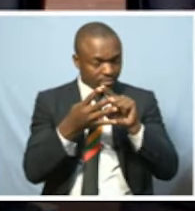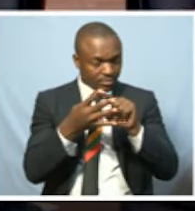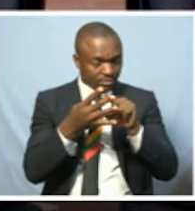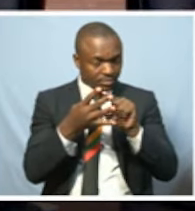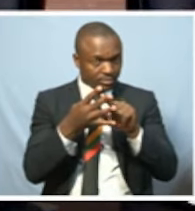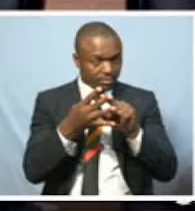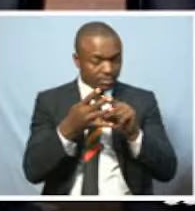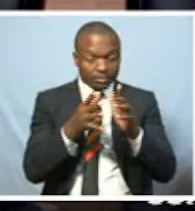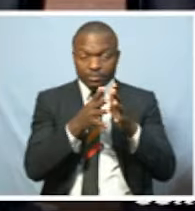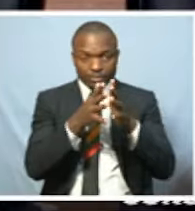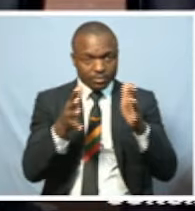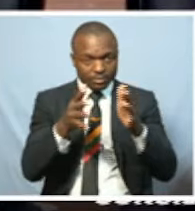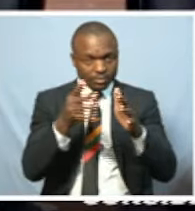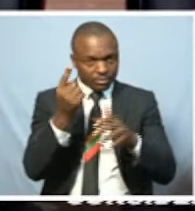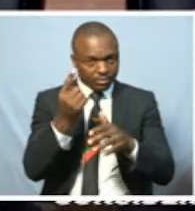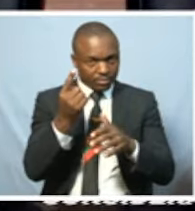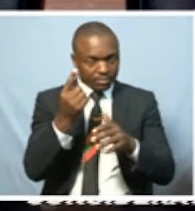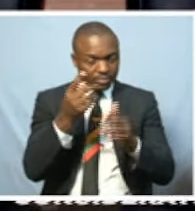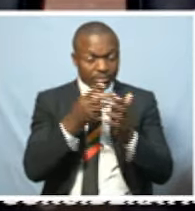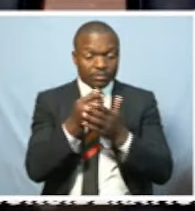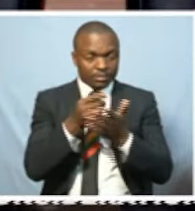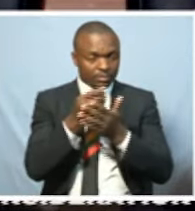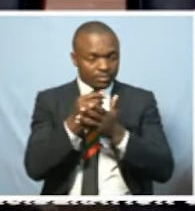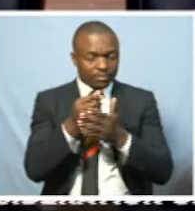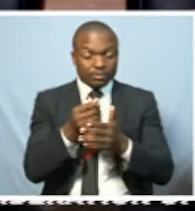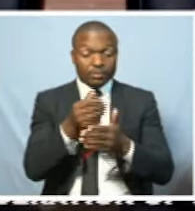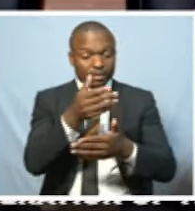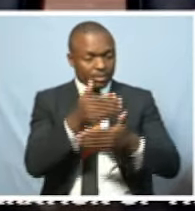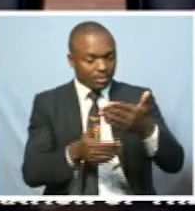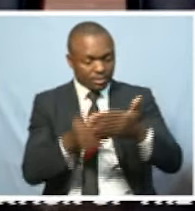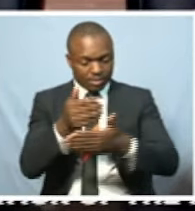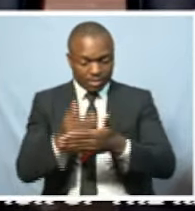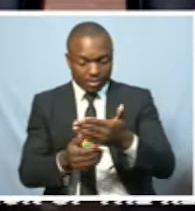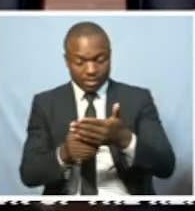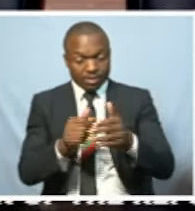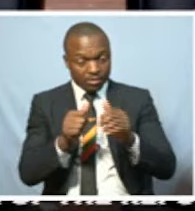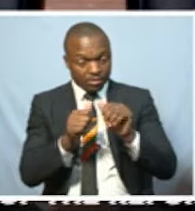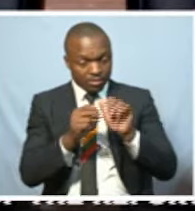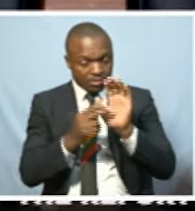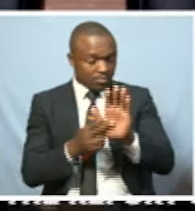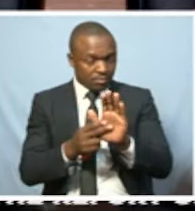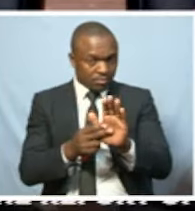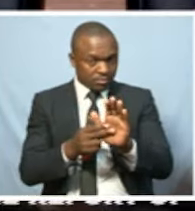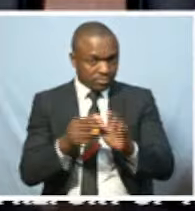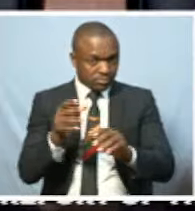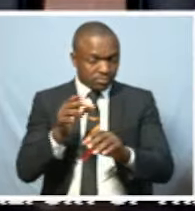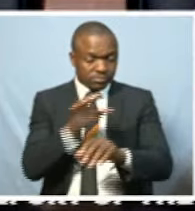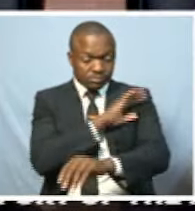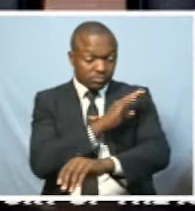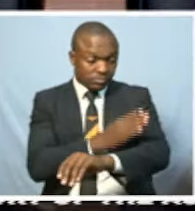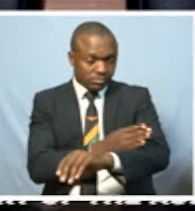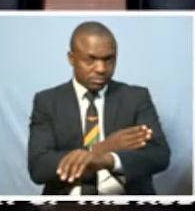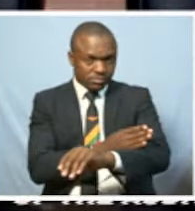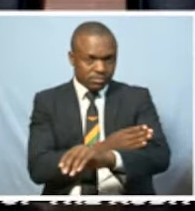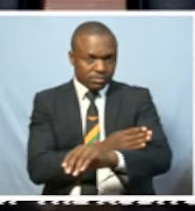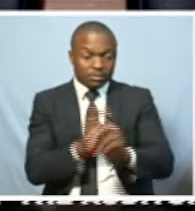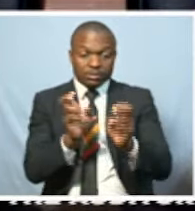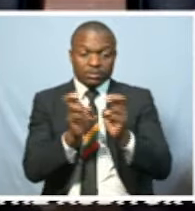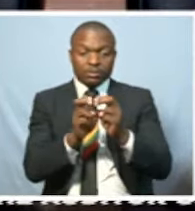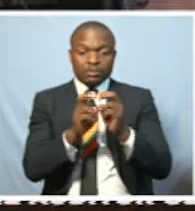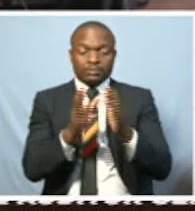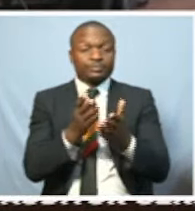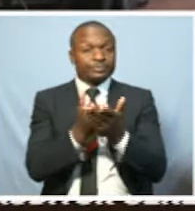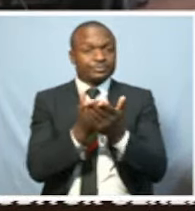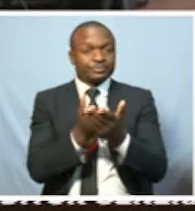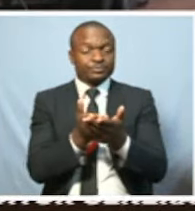commercial, the last one is financial. So all this determine the capacity of a contractor. Thank you, Chair. I submit.